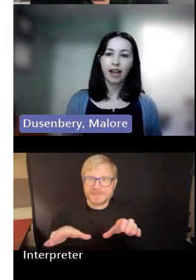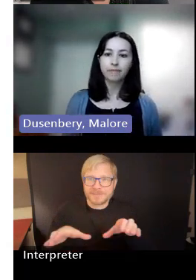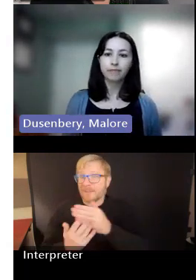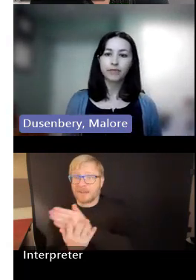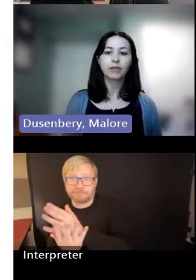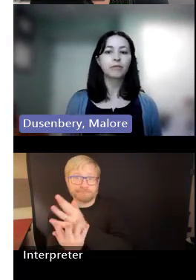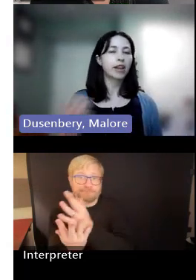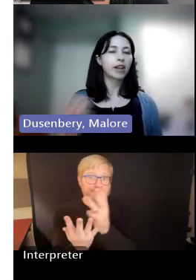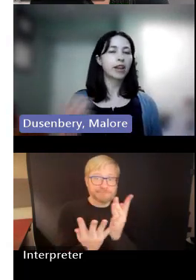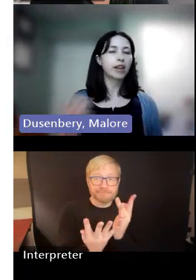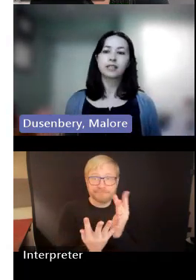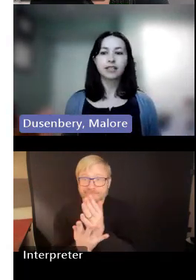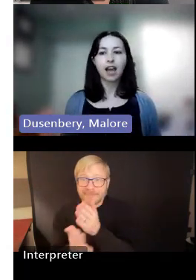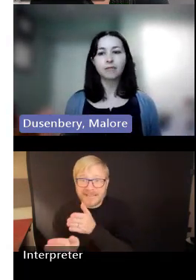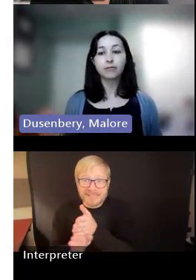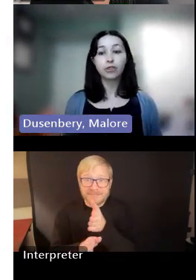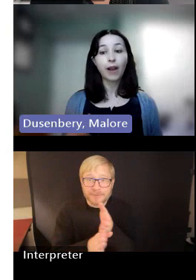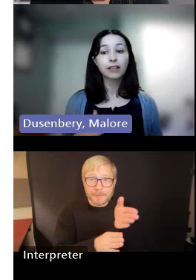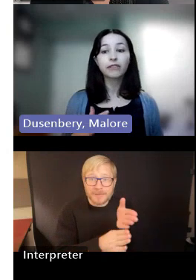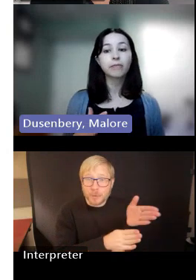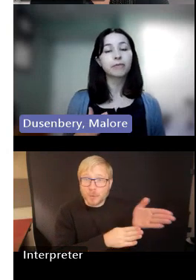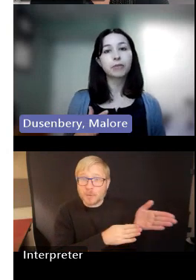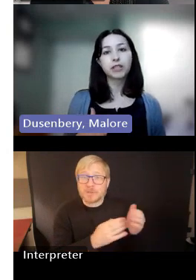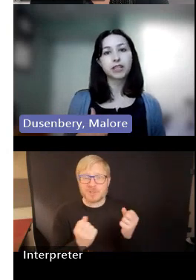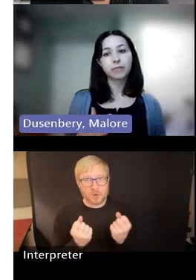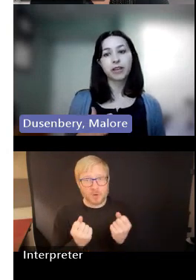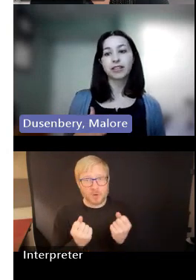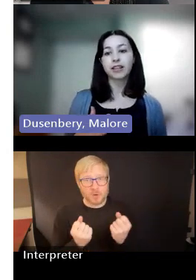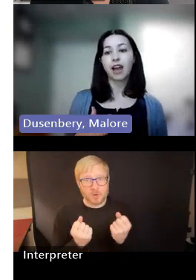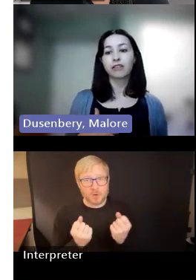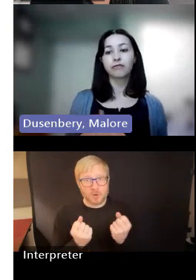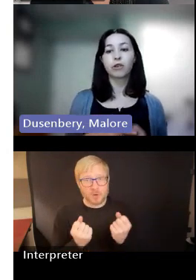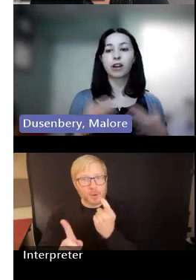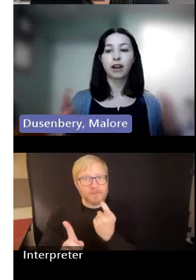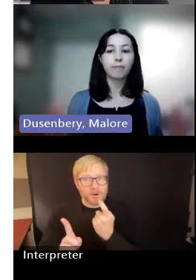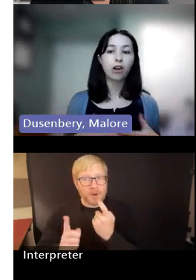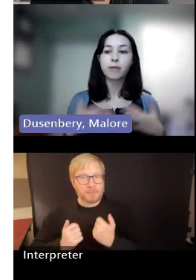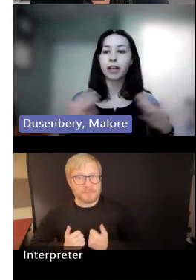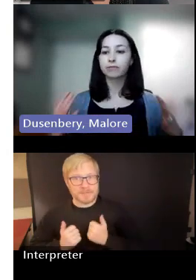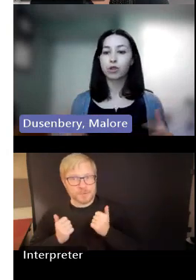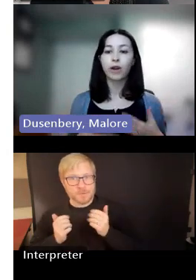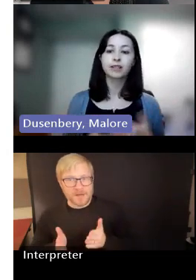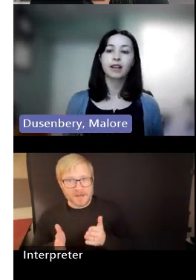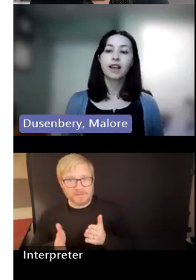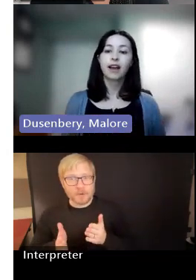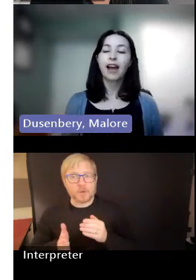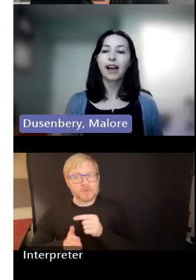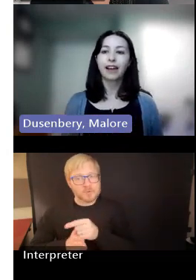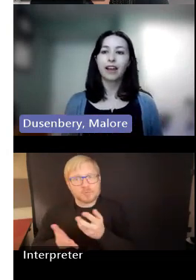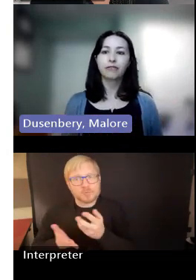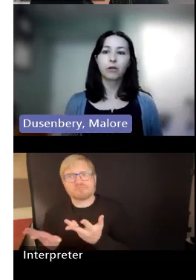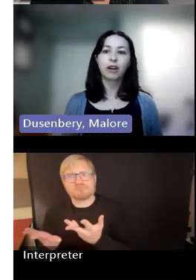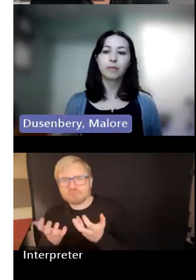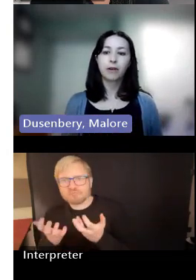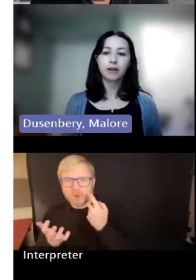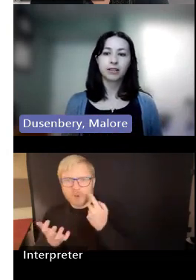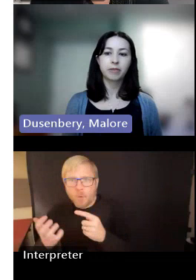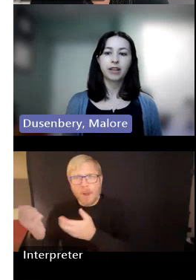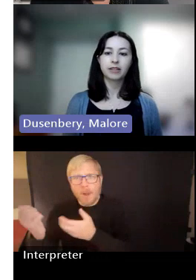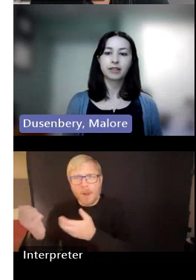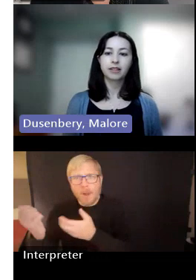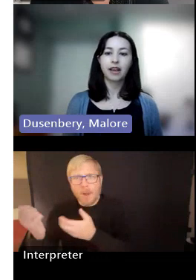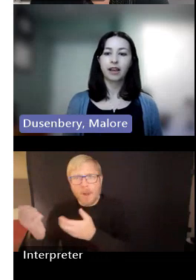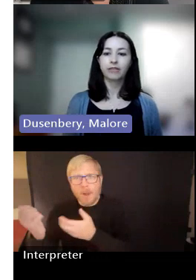sectors. So many of these stem directly from participants' desire for empowerment, choice, and for